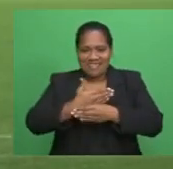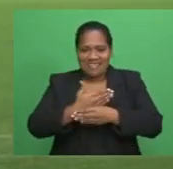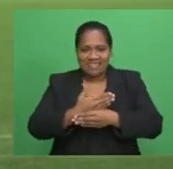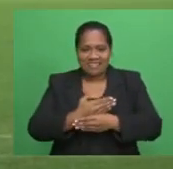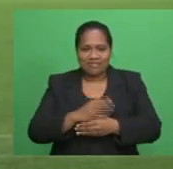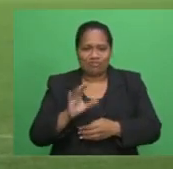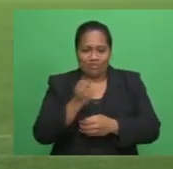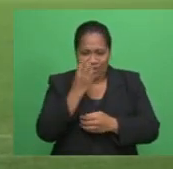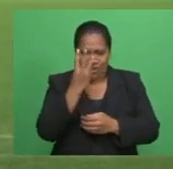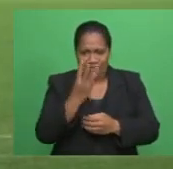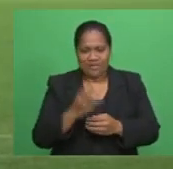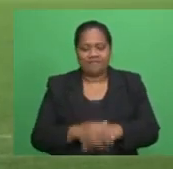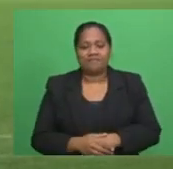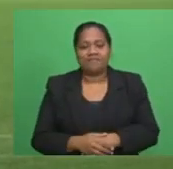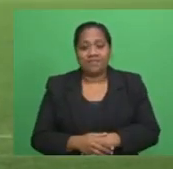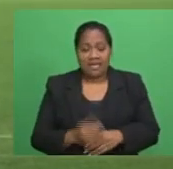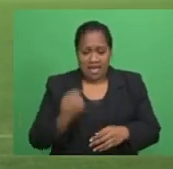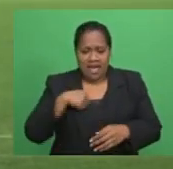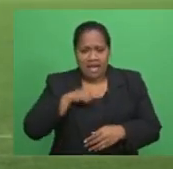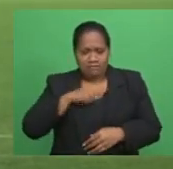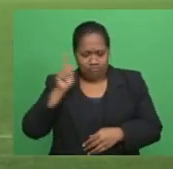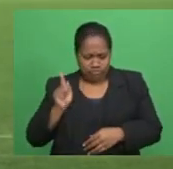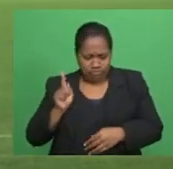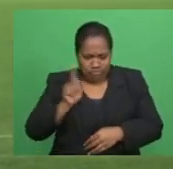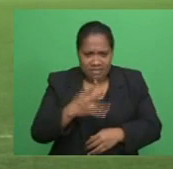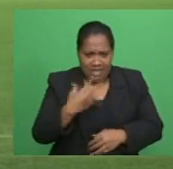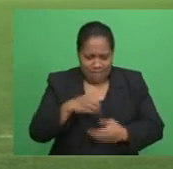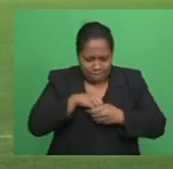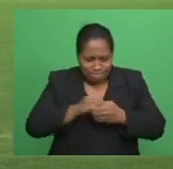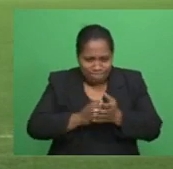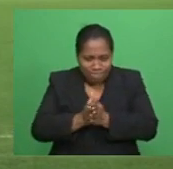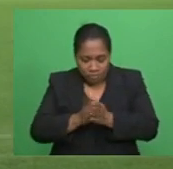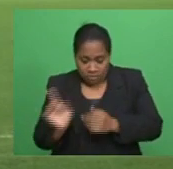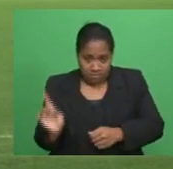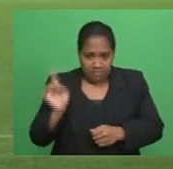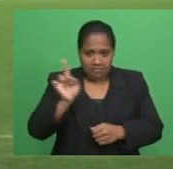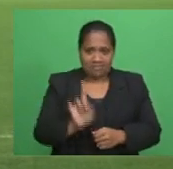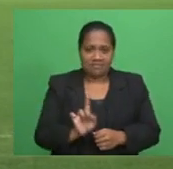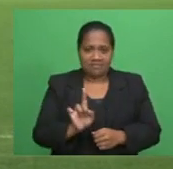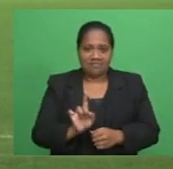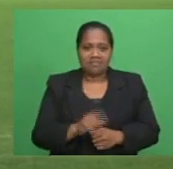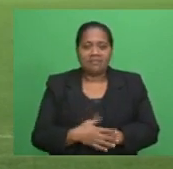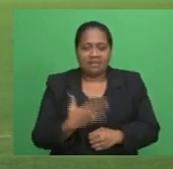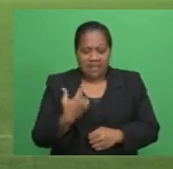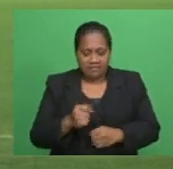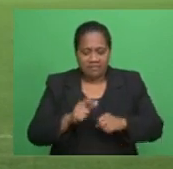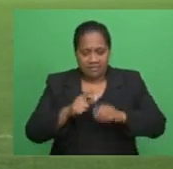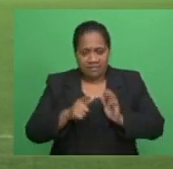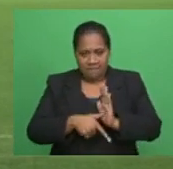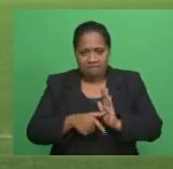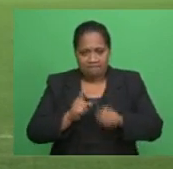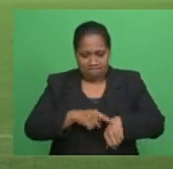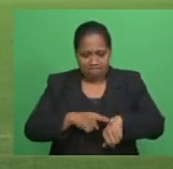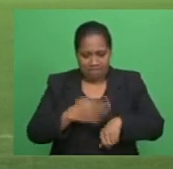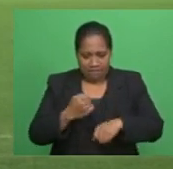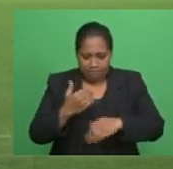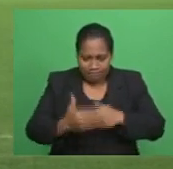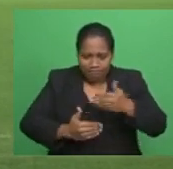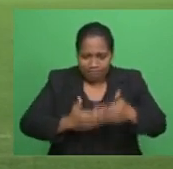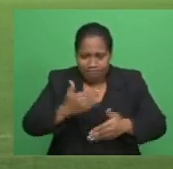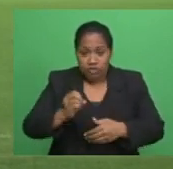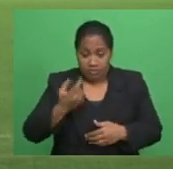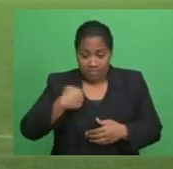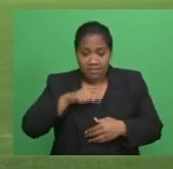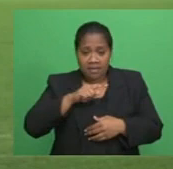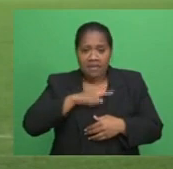came here with a mission, and this is, as I mentioned in the build-up, we take game at a time. So yes, our aim for this game was